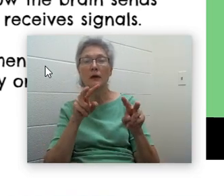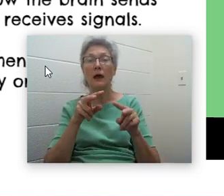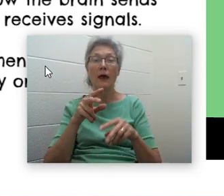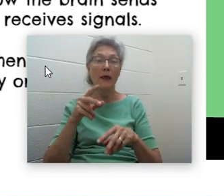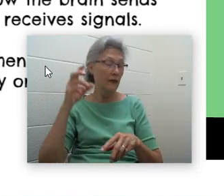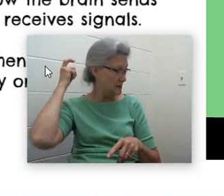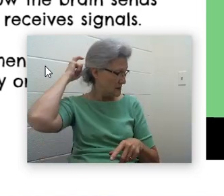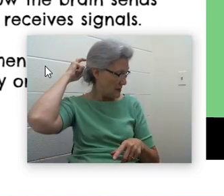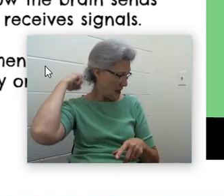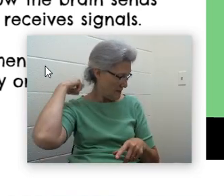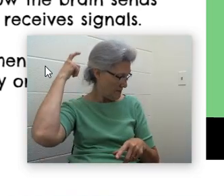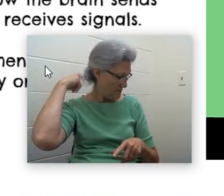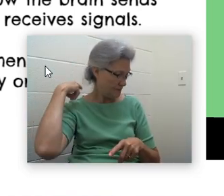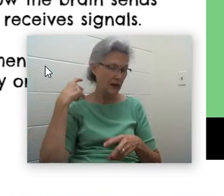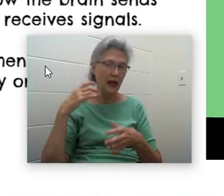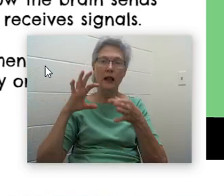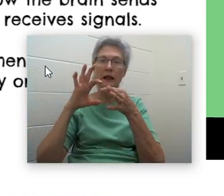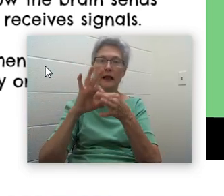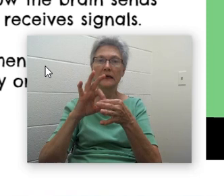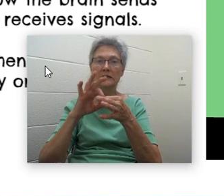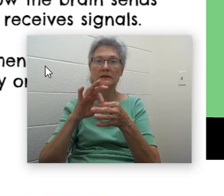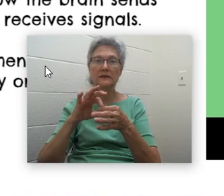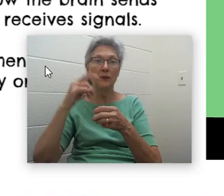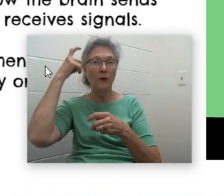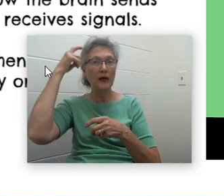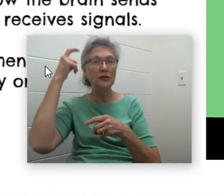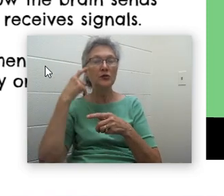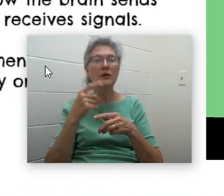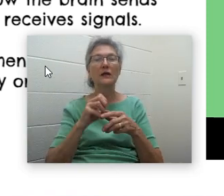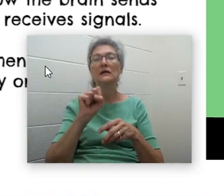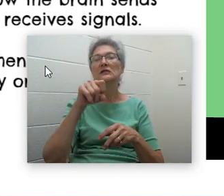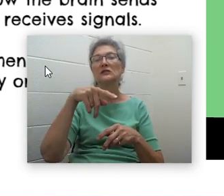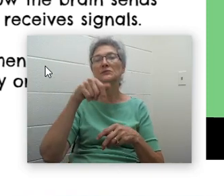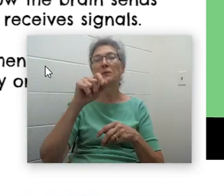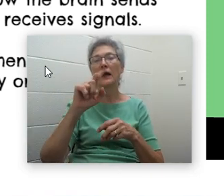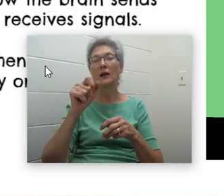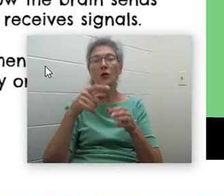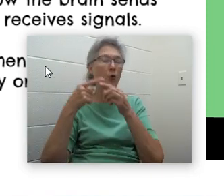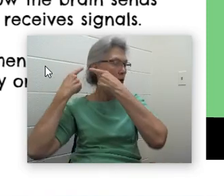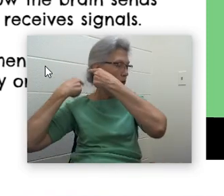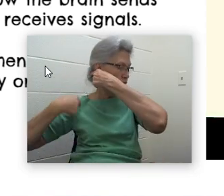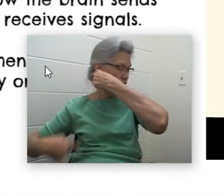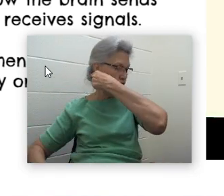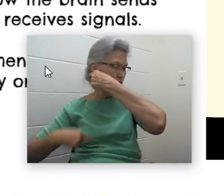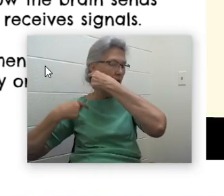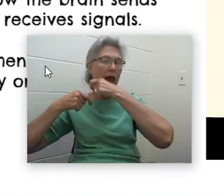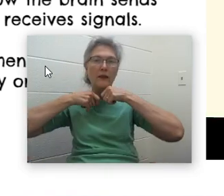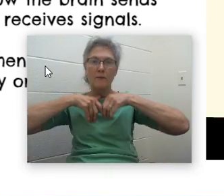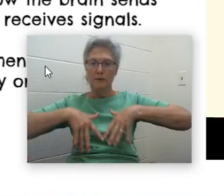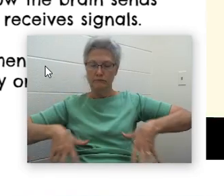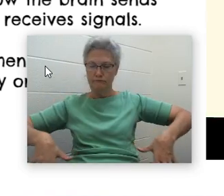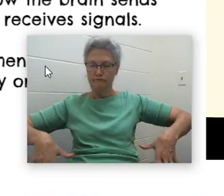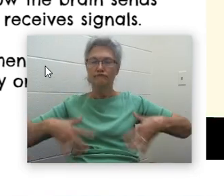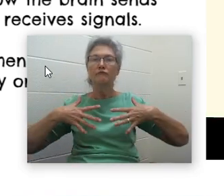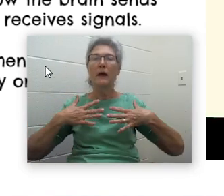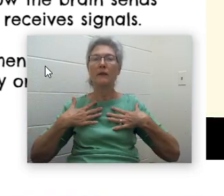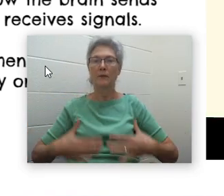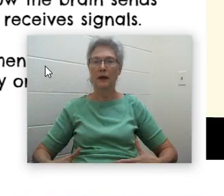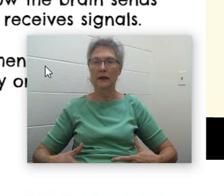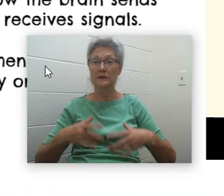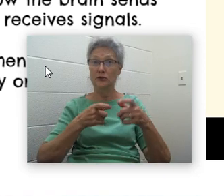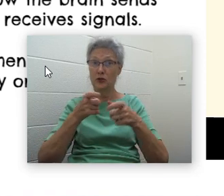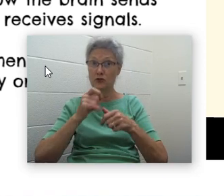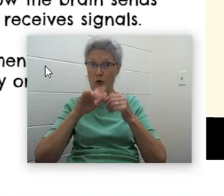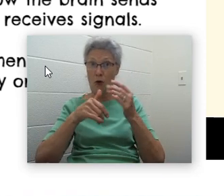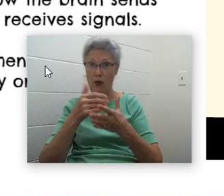in the brain links the brain to the spinal cord and the rest of the body. It is in charge of all